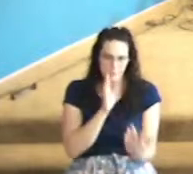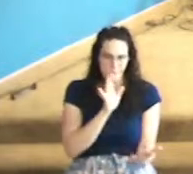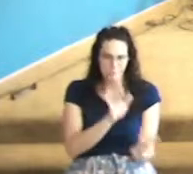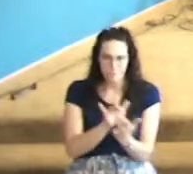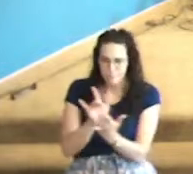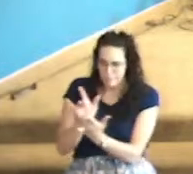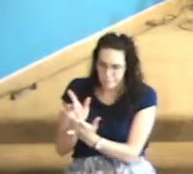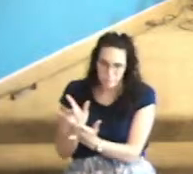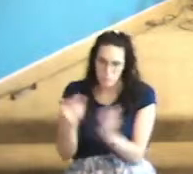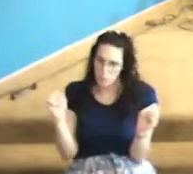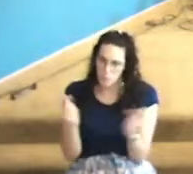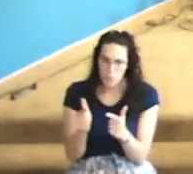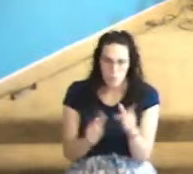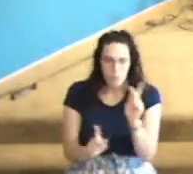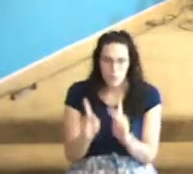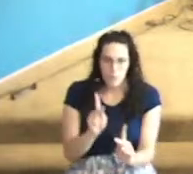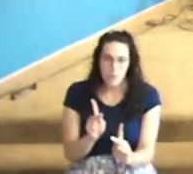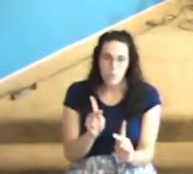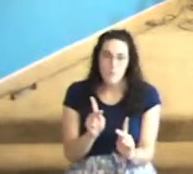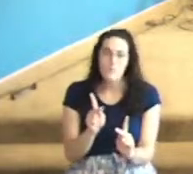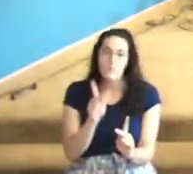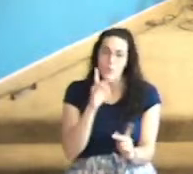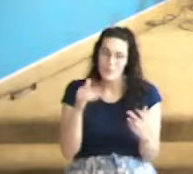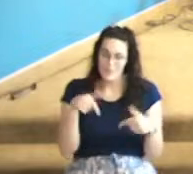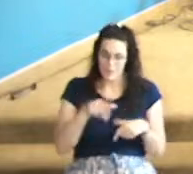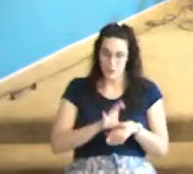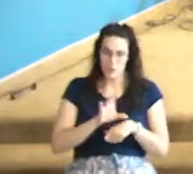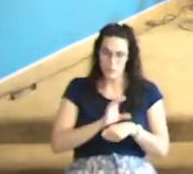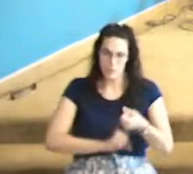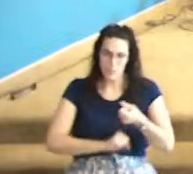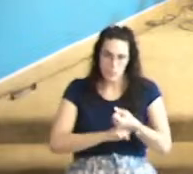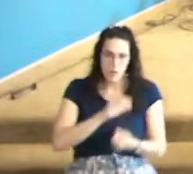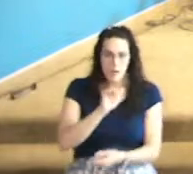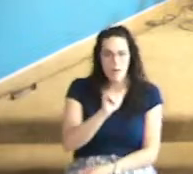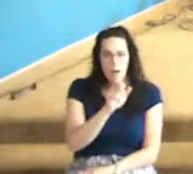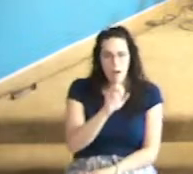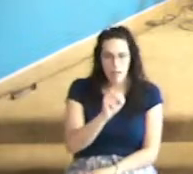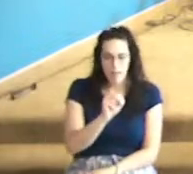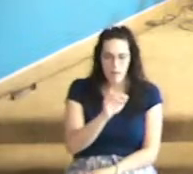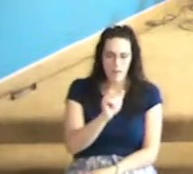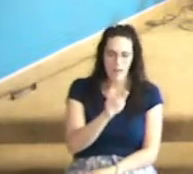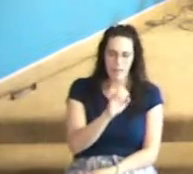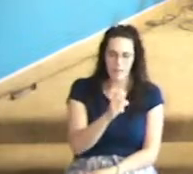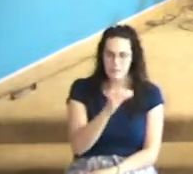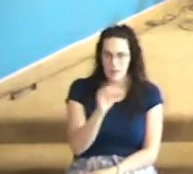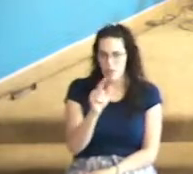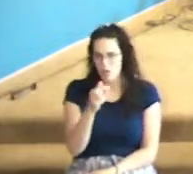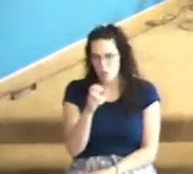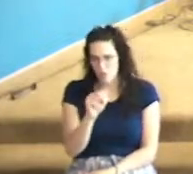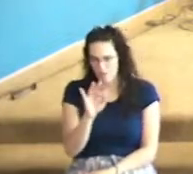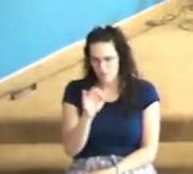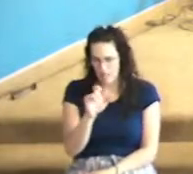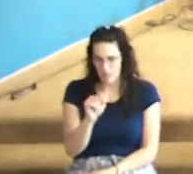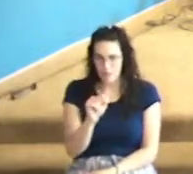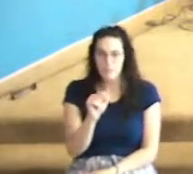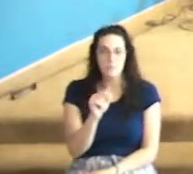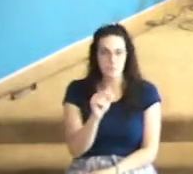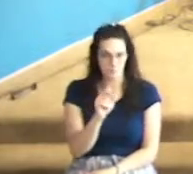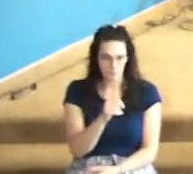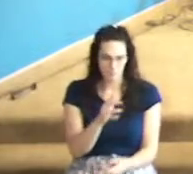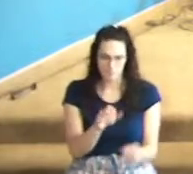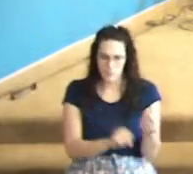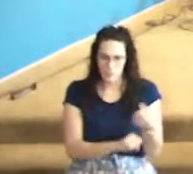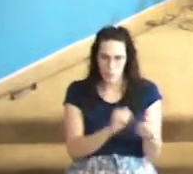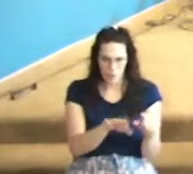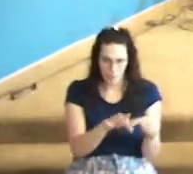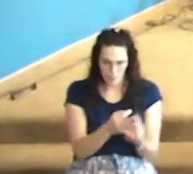Berlin Christian Church supports Alex and Lauren Follett and their beautiful family, and they are currently serving with groups in West